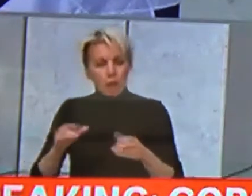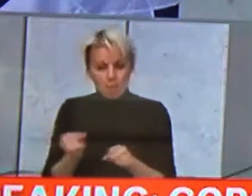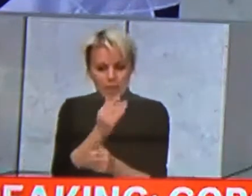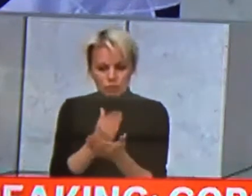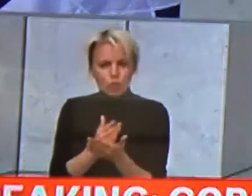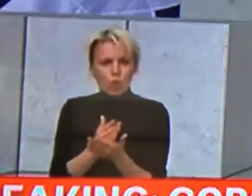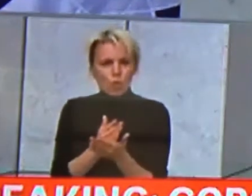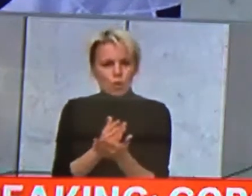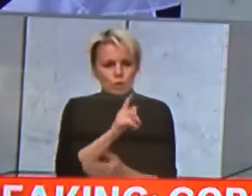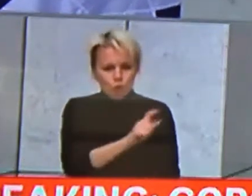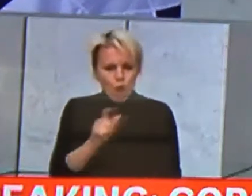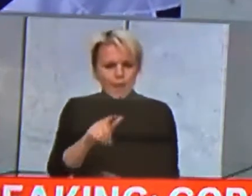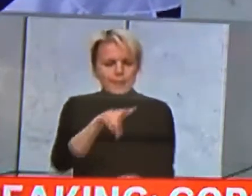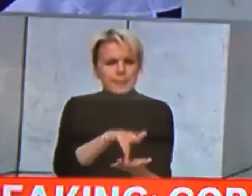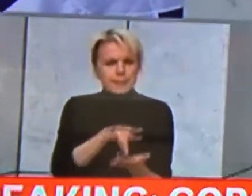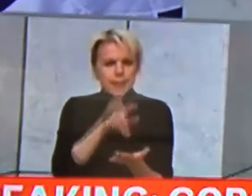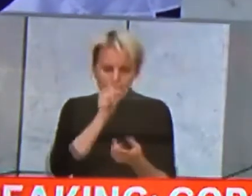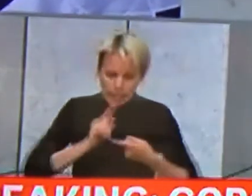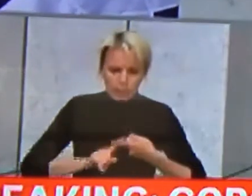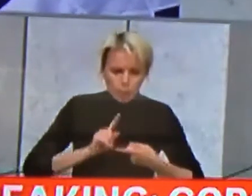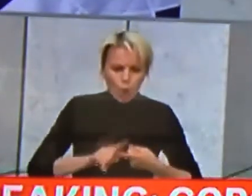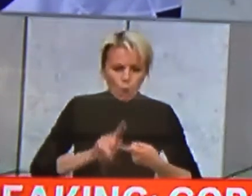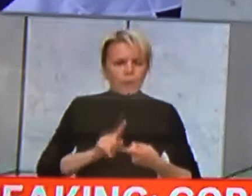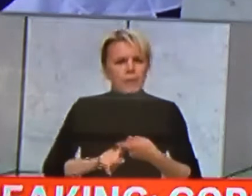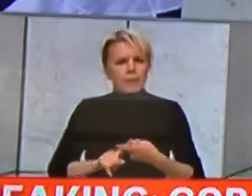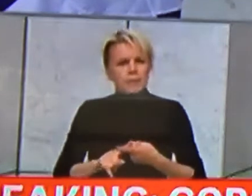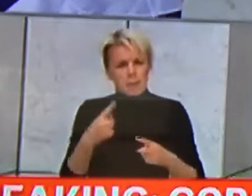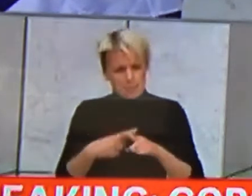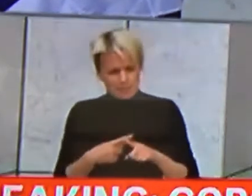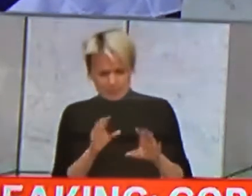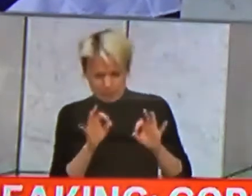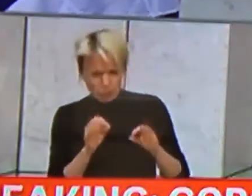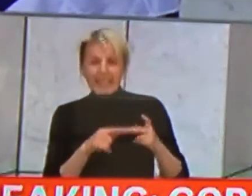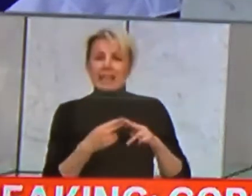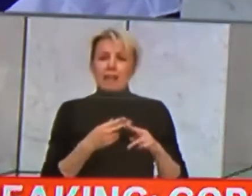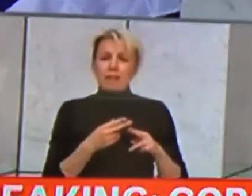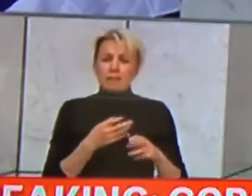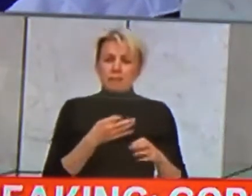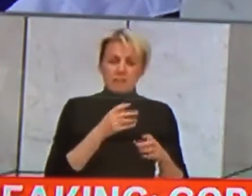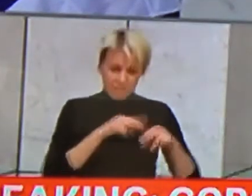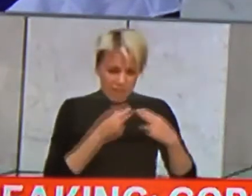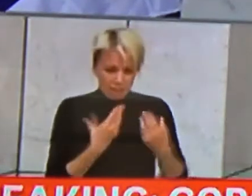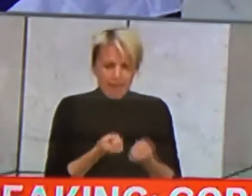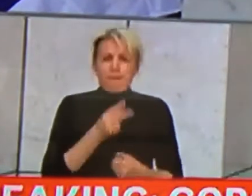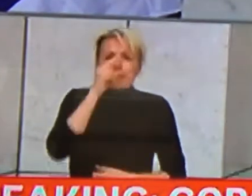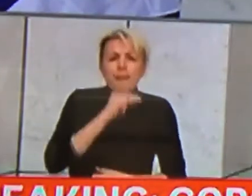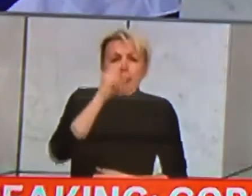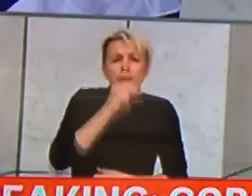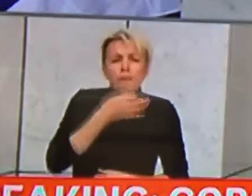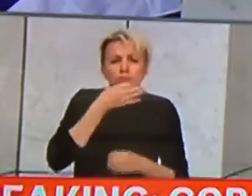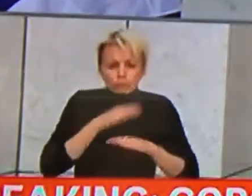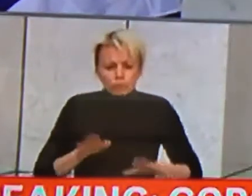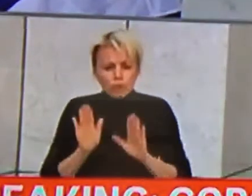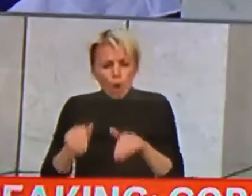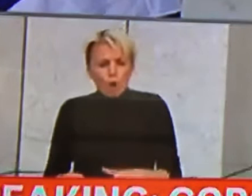list, about how we're supporting people who remain in work to be able to stay in work, and their childcare support is a key part of that, but we haven't finalised